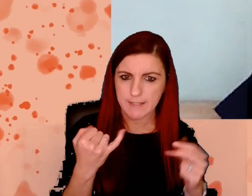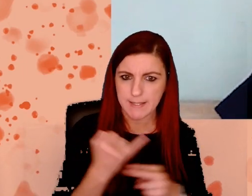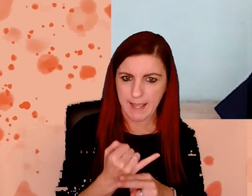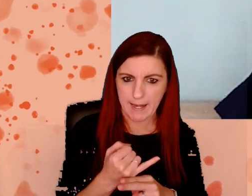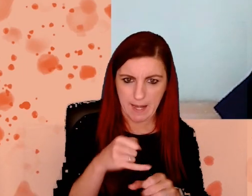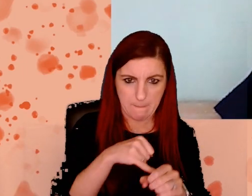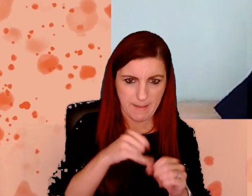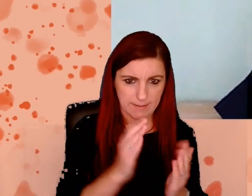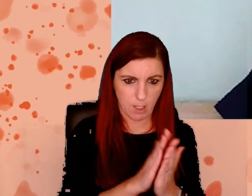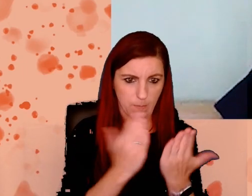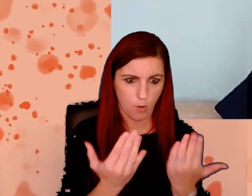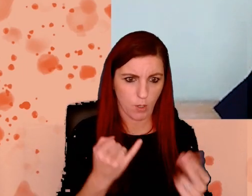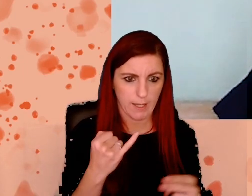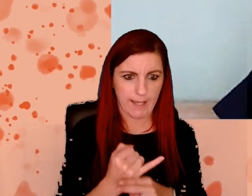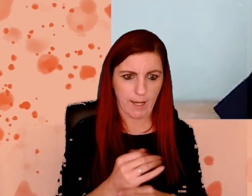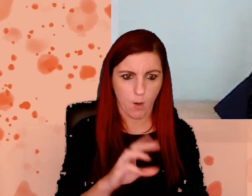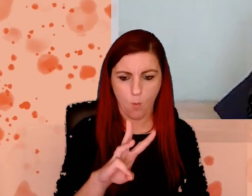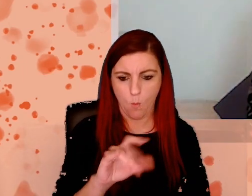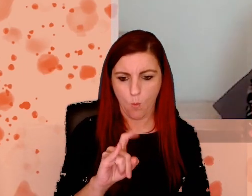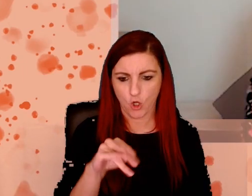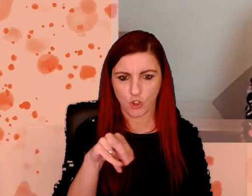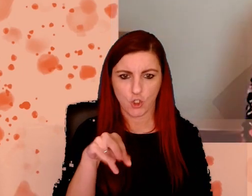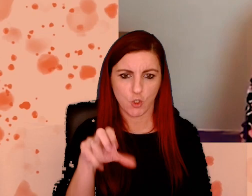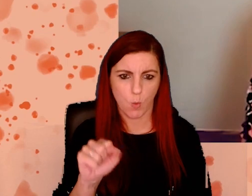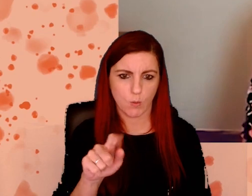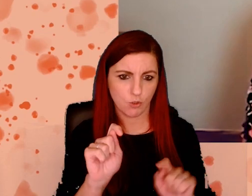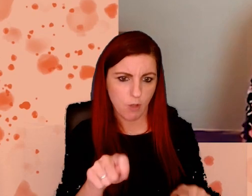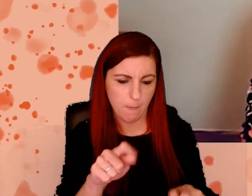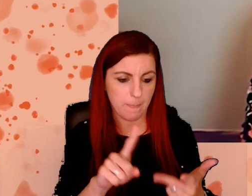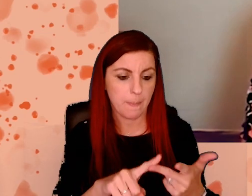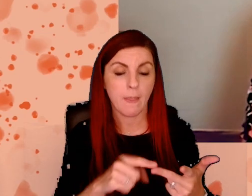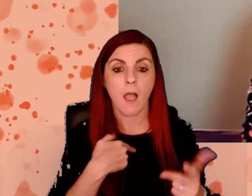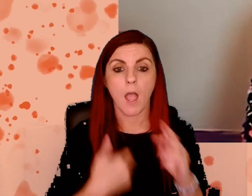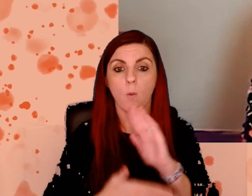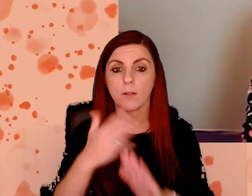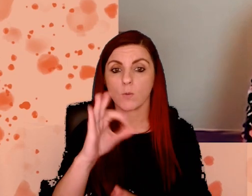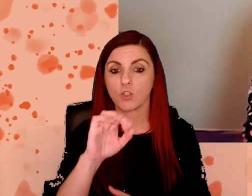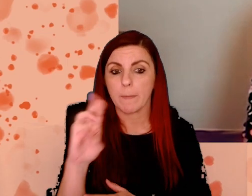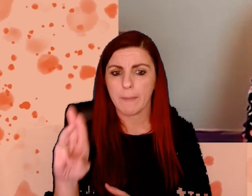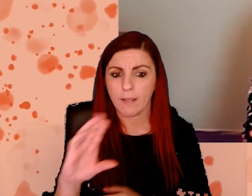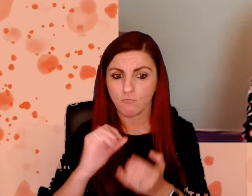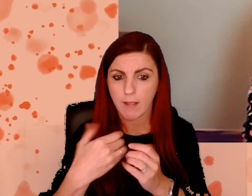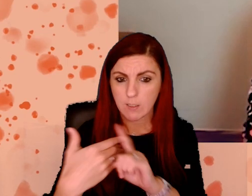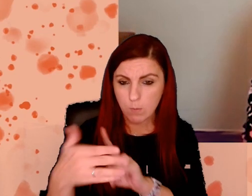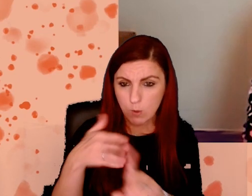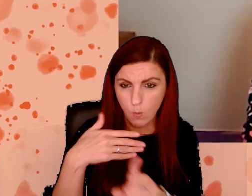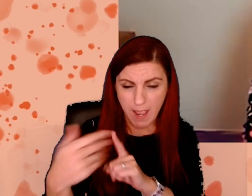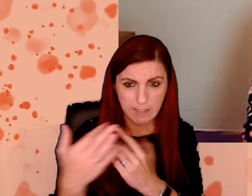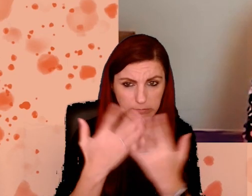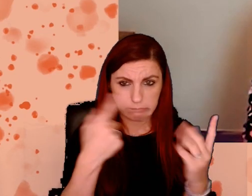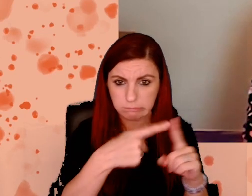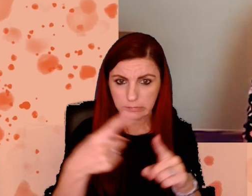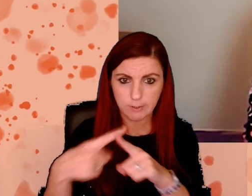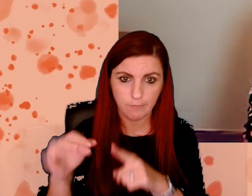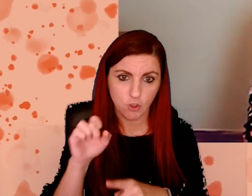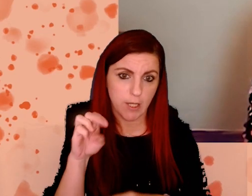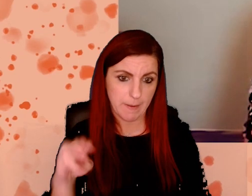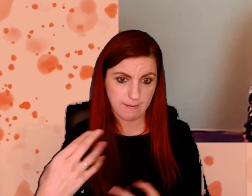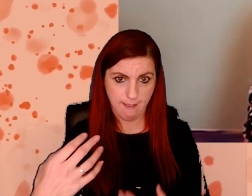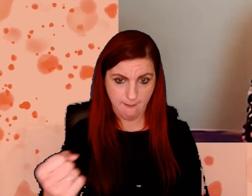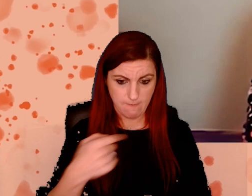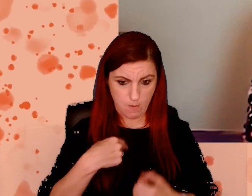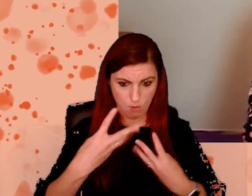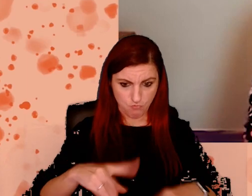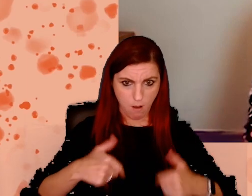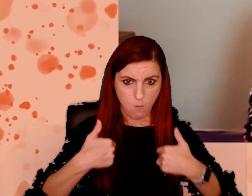in a medical book in Waterstones. I went along to my GP and tried to convince multiple GPs that there was